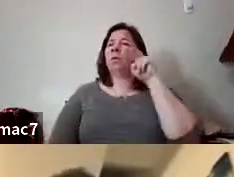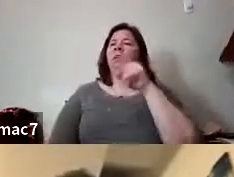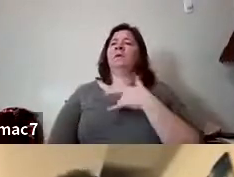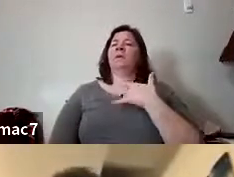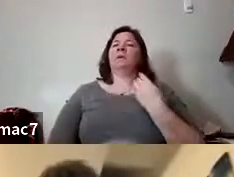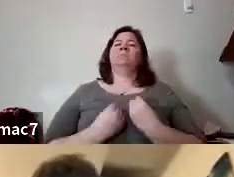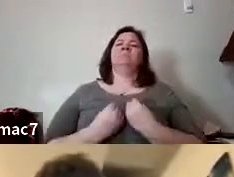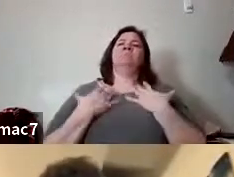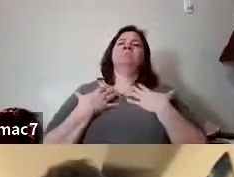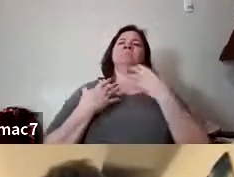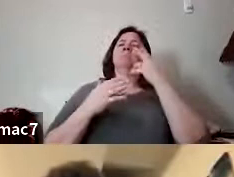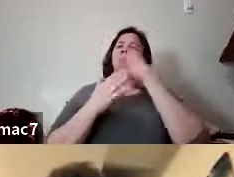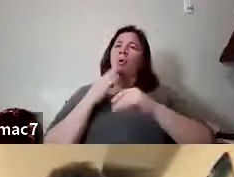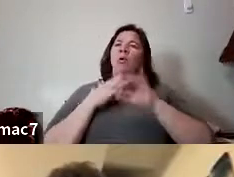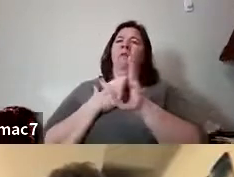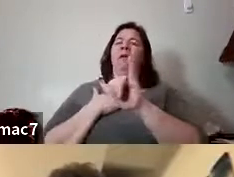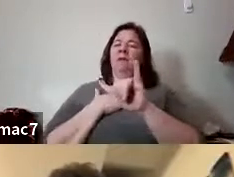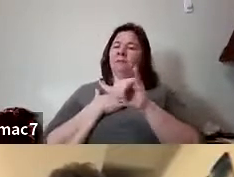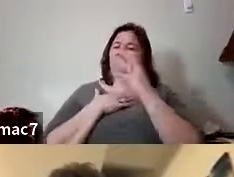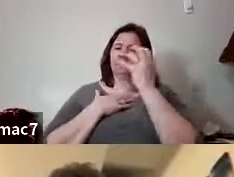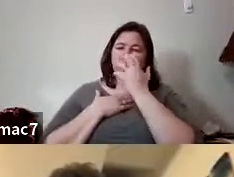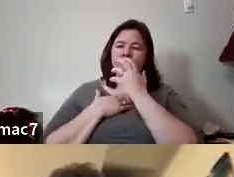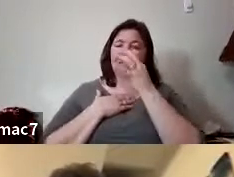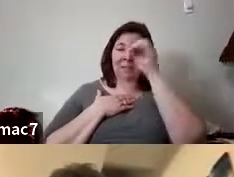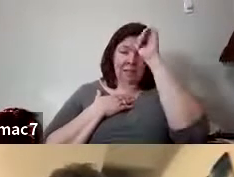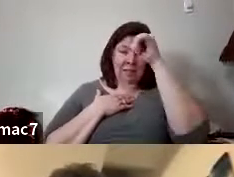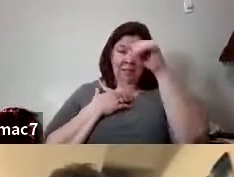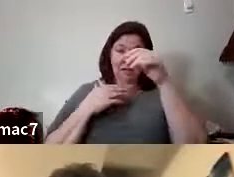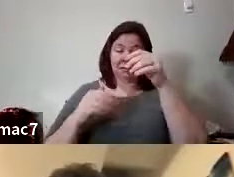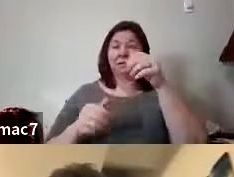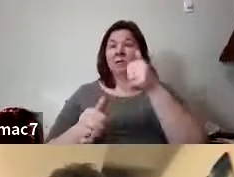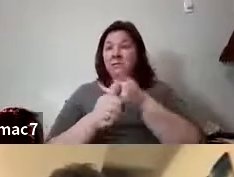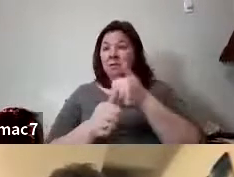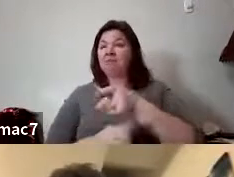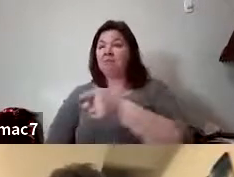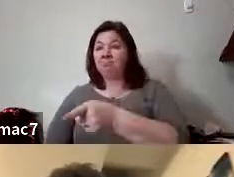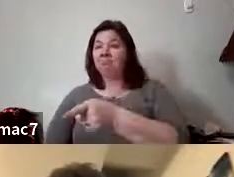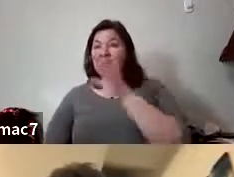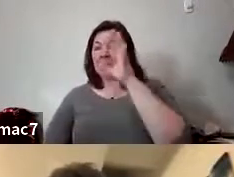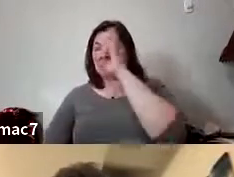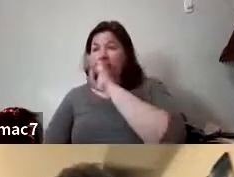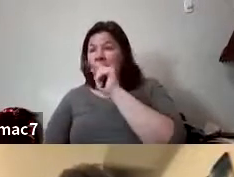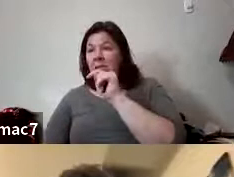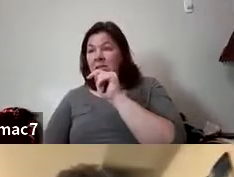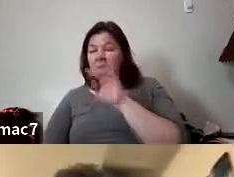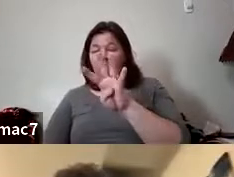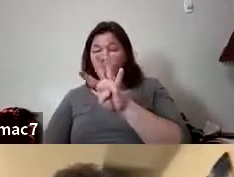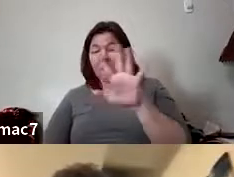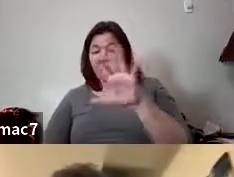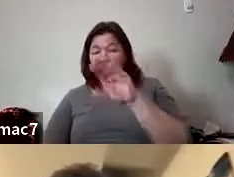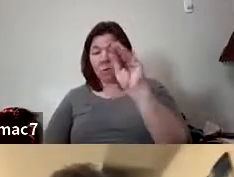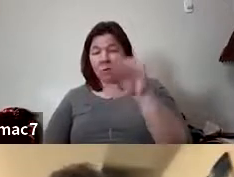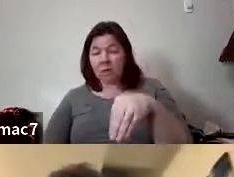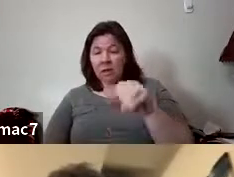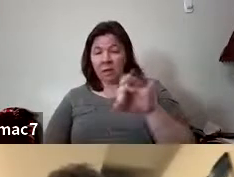honored to be part of it. And yeah, India, just by the way, for those of you who missed it, 45% of